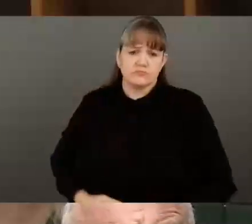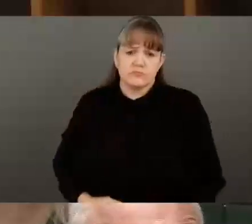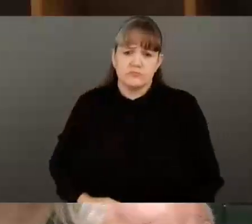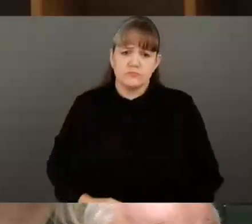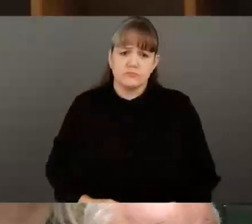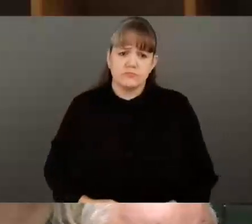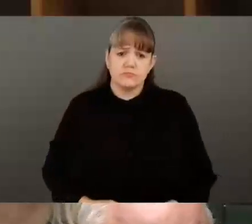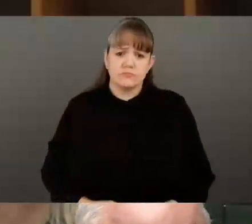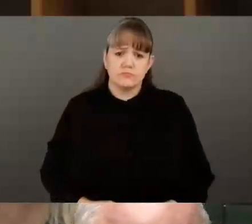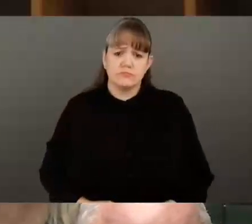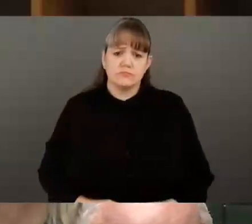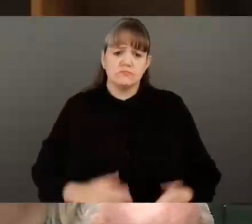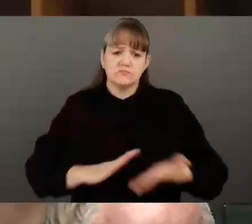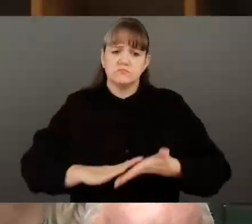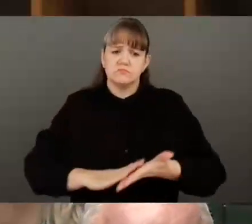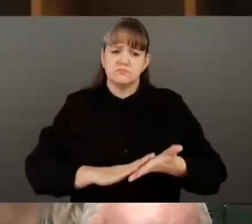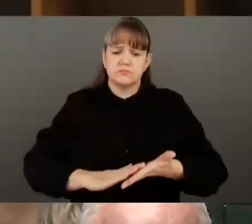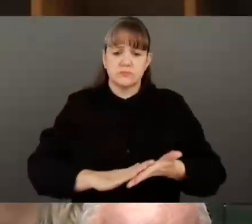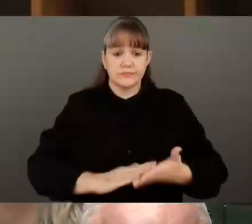And Mr. Speaker, I